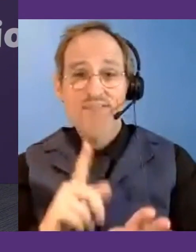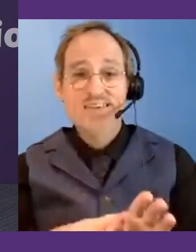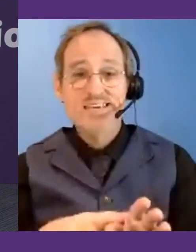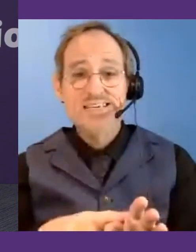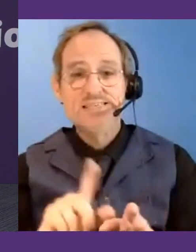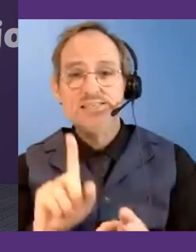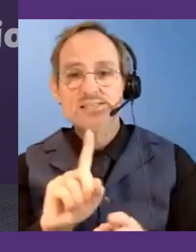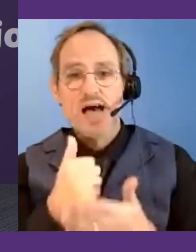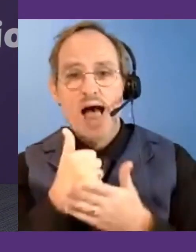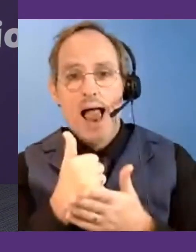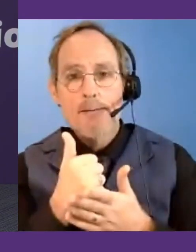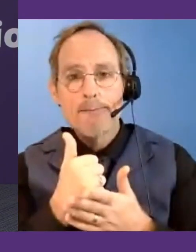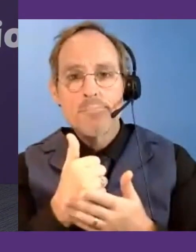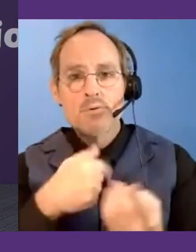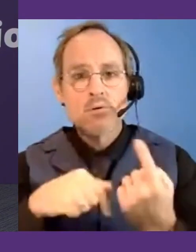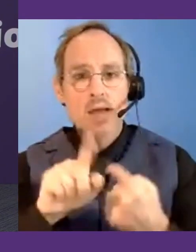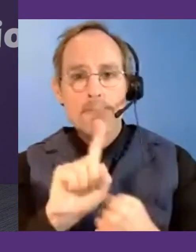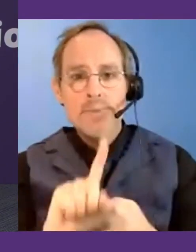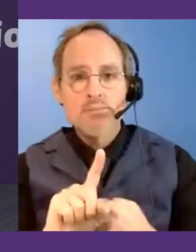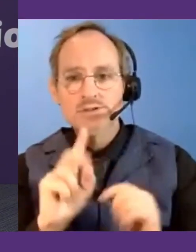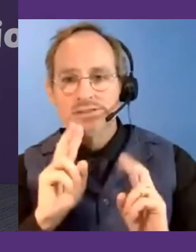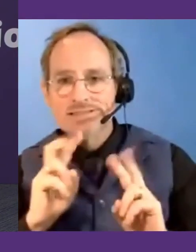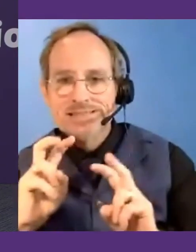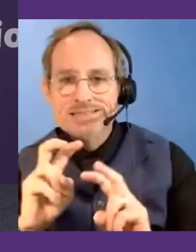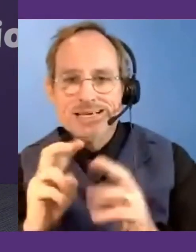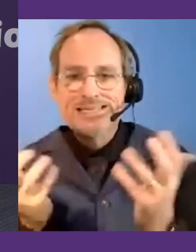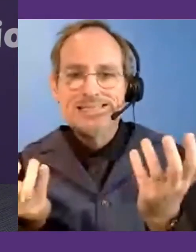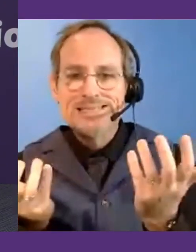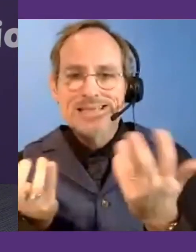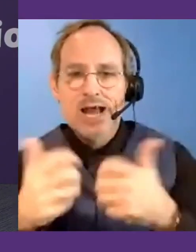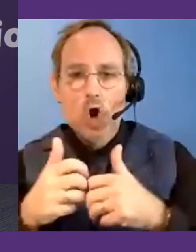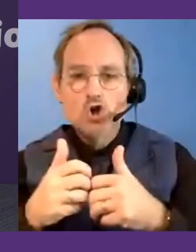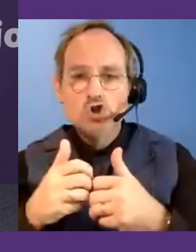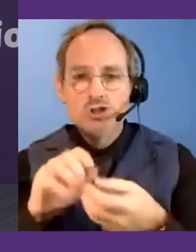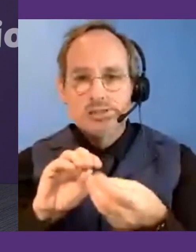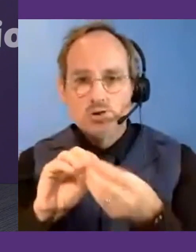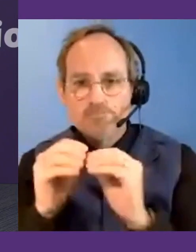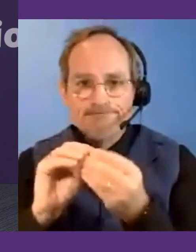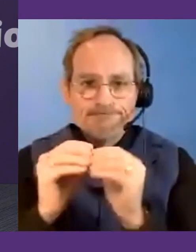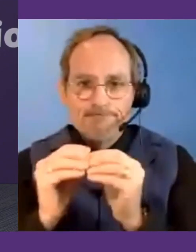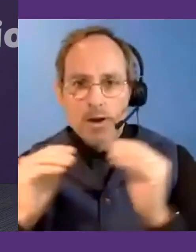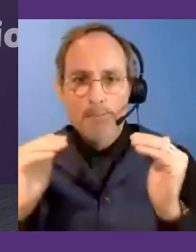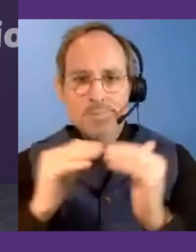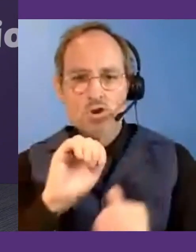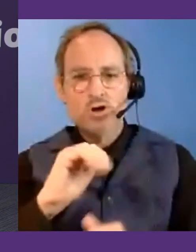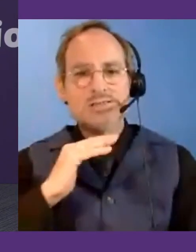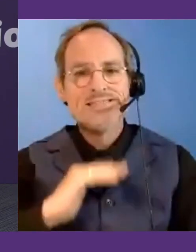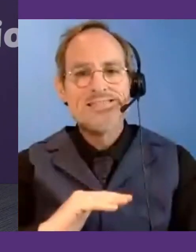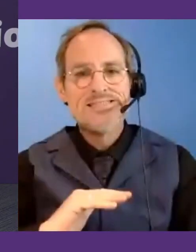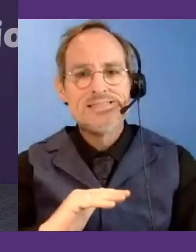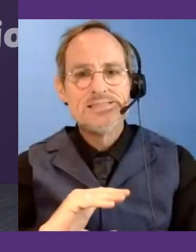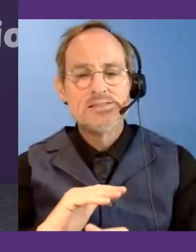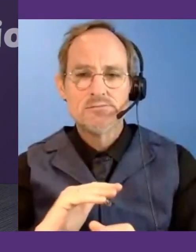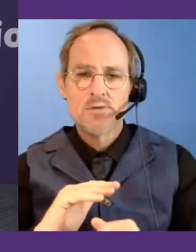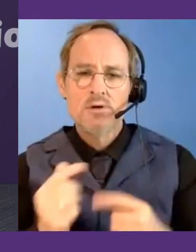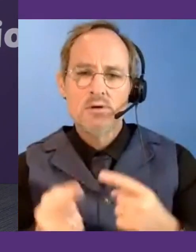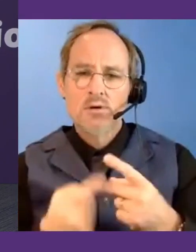to find the right technology, adapt it to meet their needs, and so on. But during the